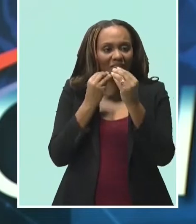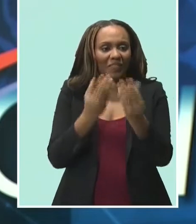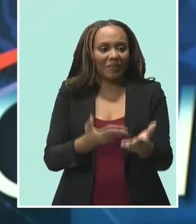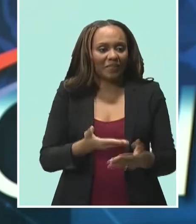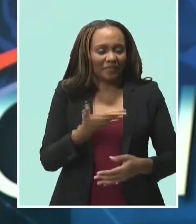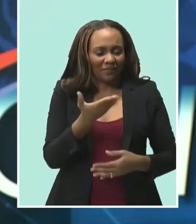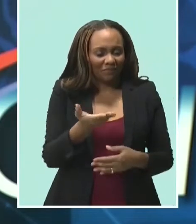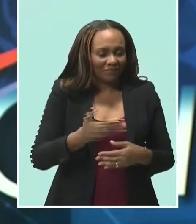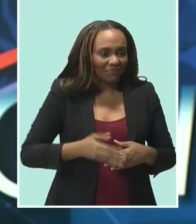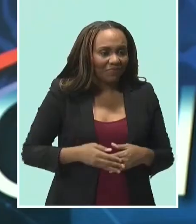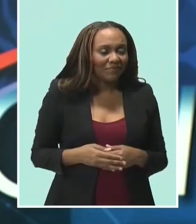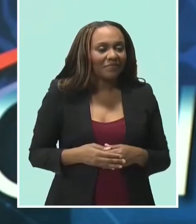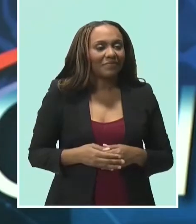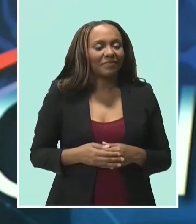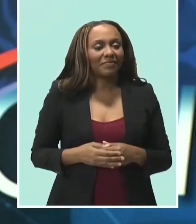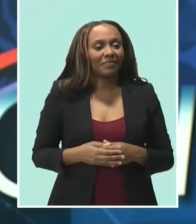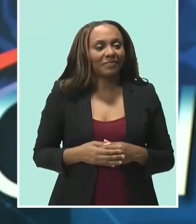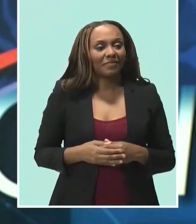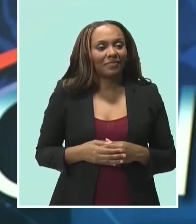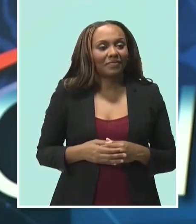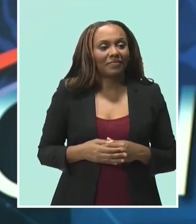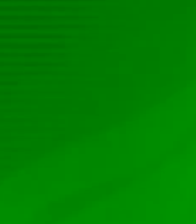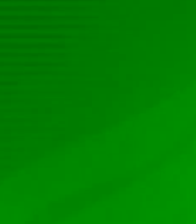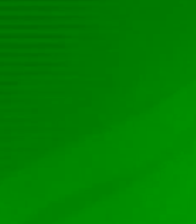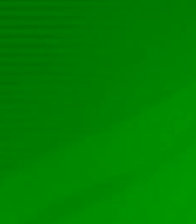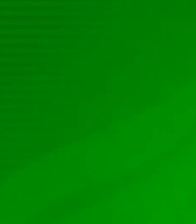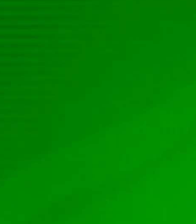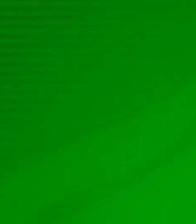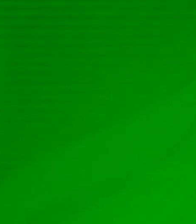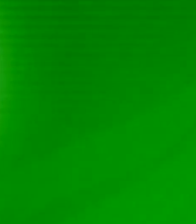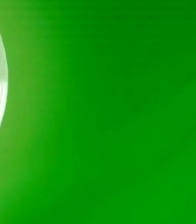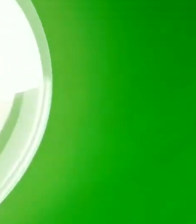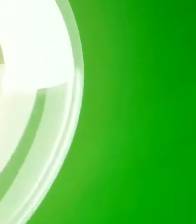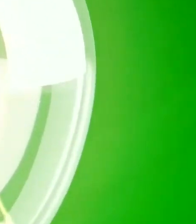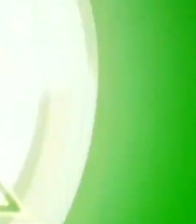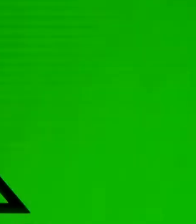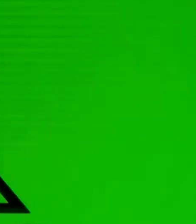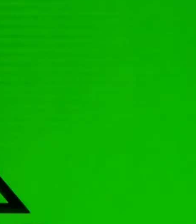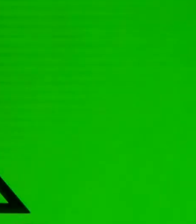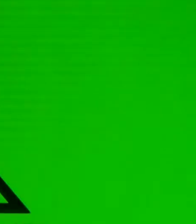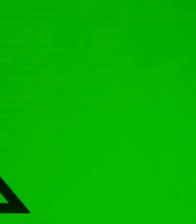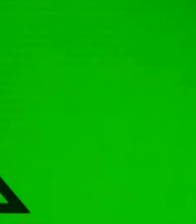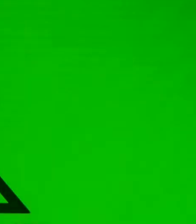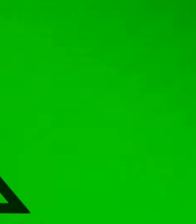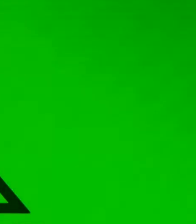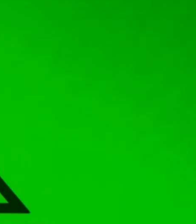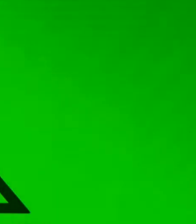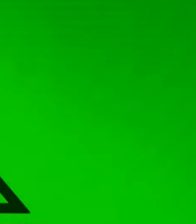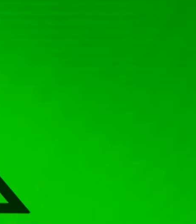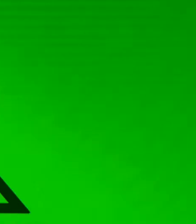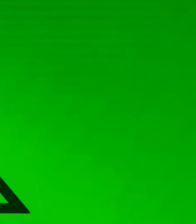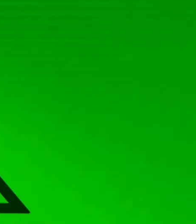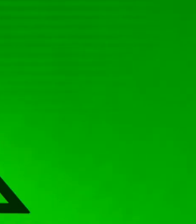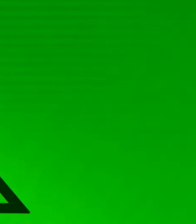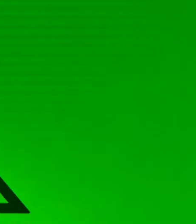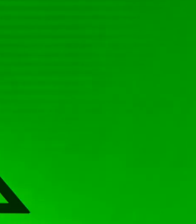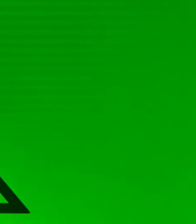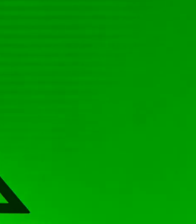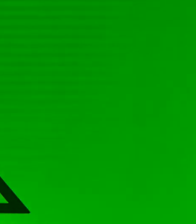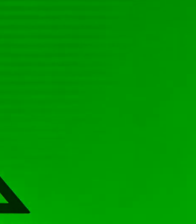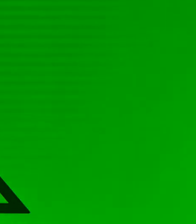tip from Cooperators General Insurance. This tip of the day is brought to you by Cooperators General Insurance Company